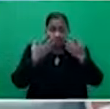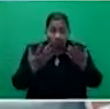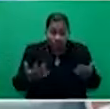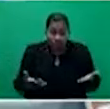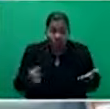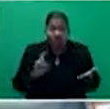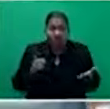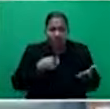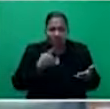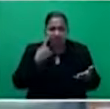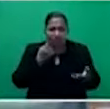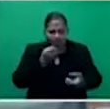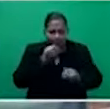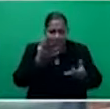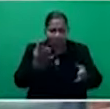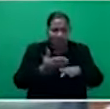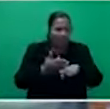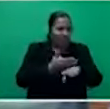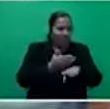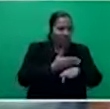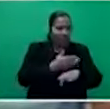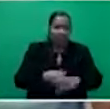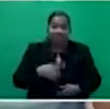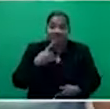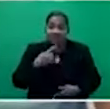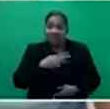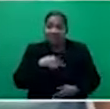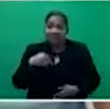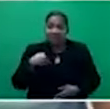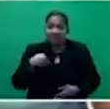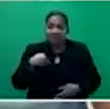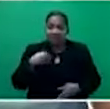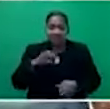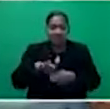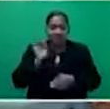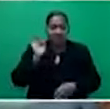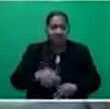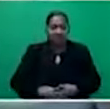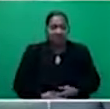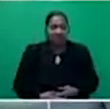on. He says that I'm the Minister of Elections. But he,